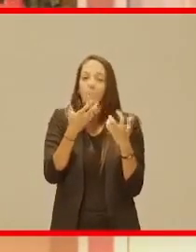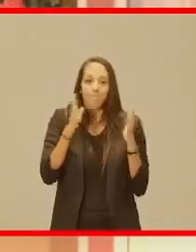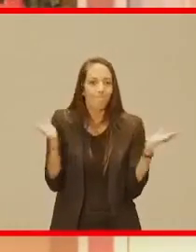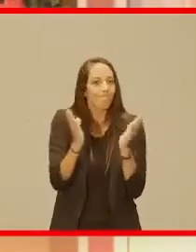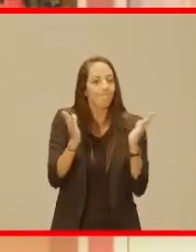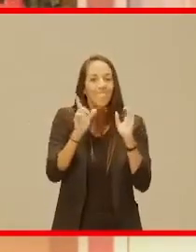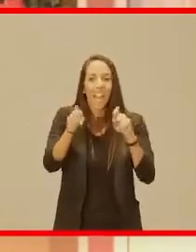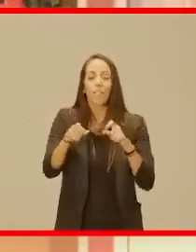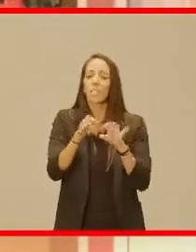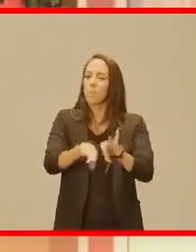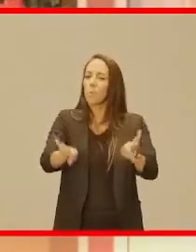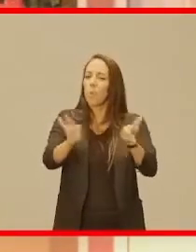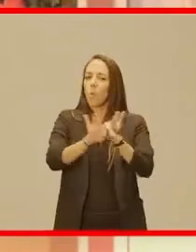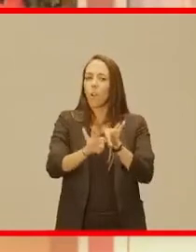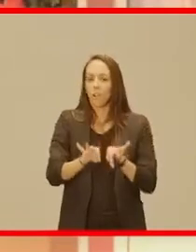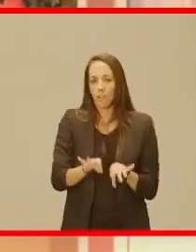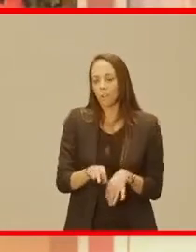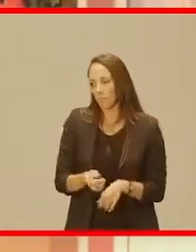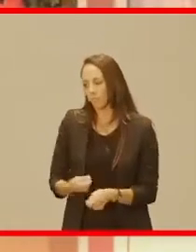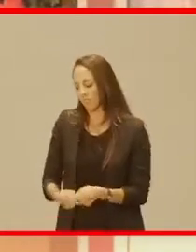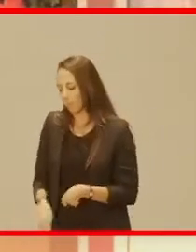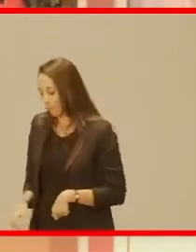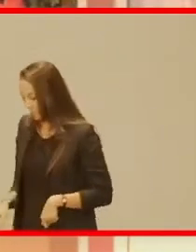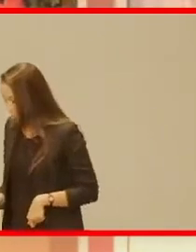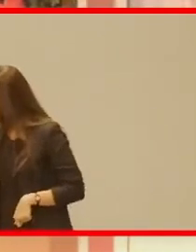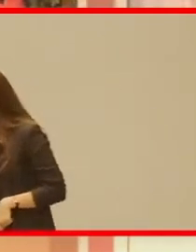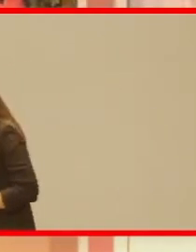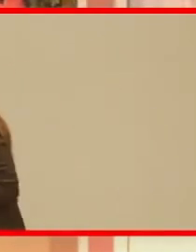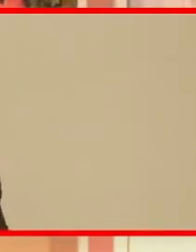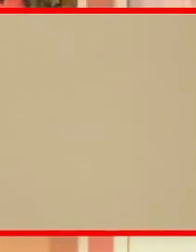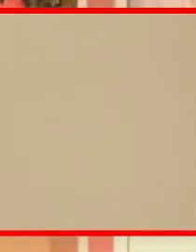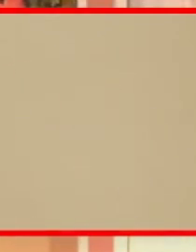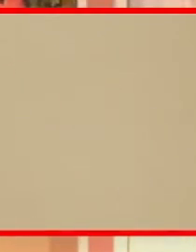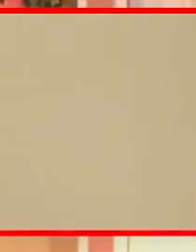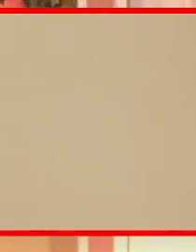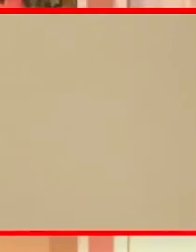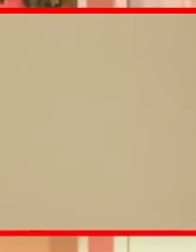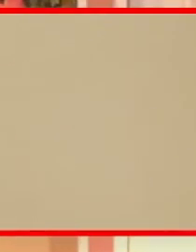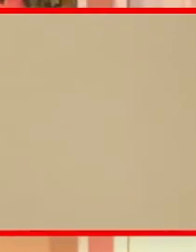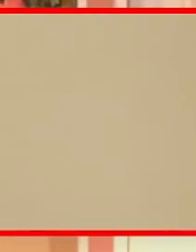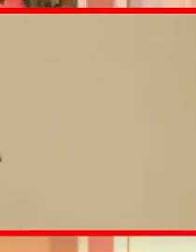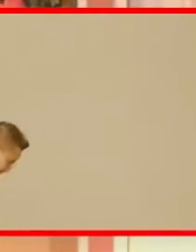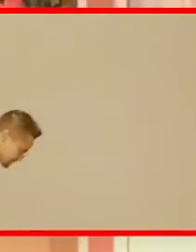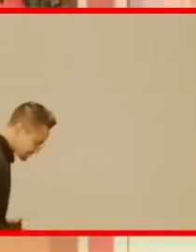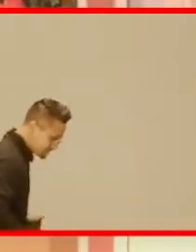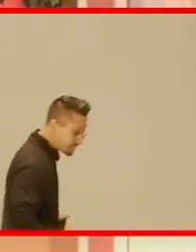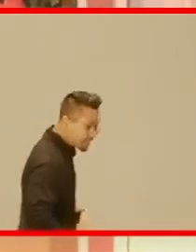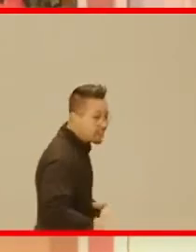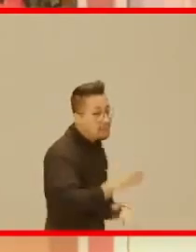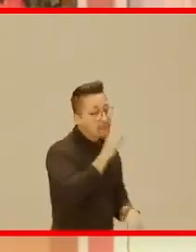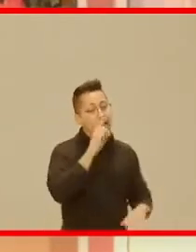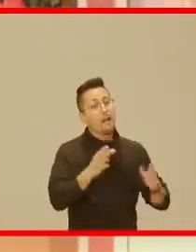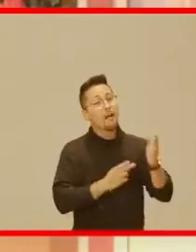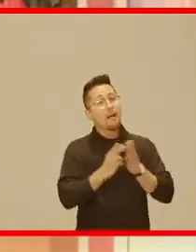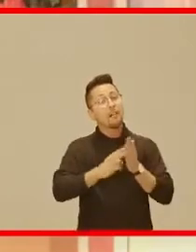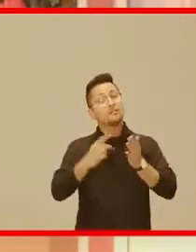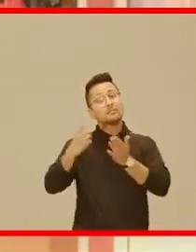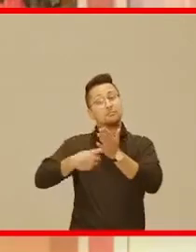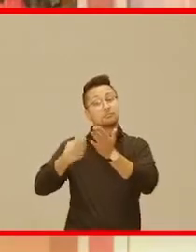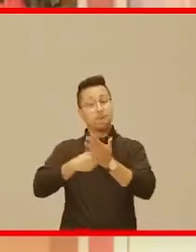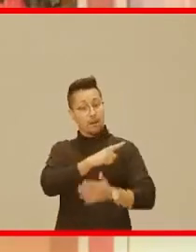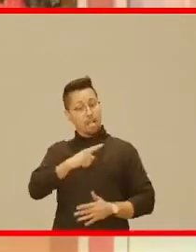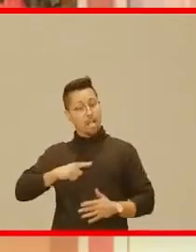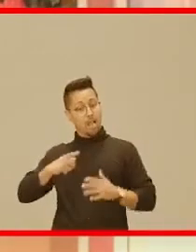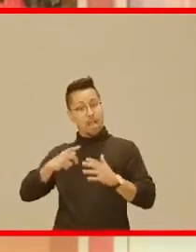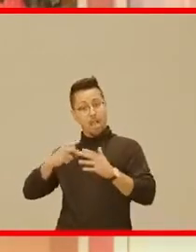And the other thing you find out, let me tell you this, a lot of times there's not necessarily a legislative solution for things. Agencies